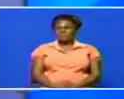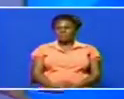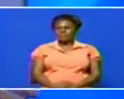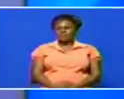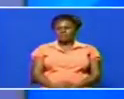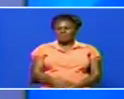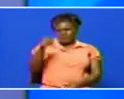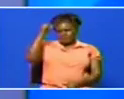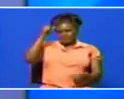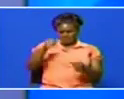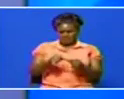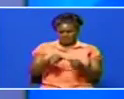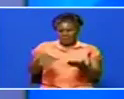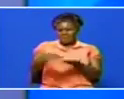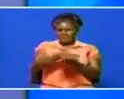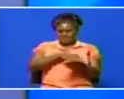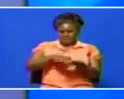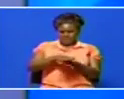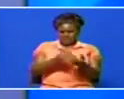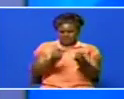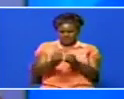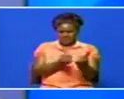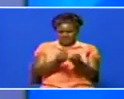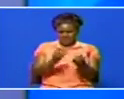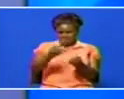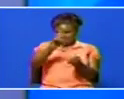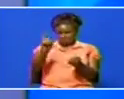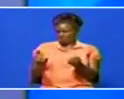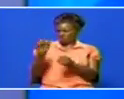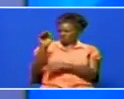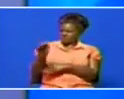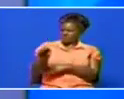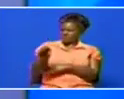Right, and remember that forms the basis of our Saturday night poll tonight, and we are asking you whether you've already